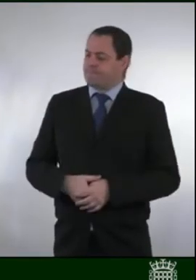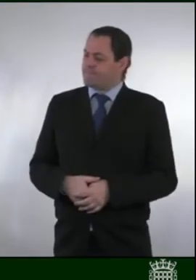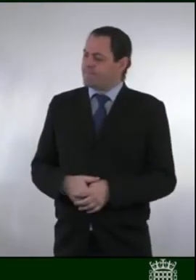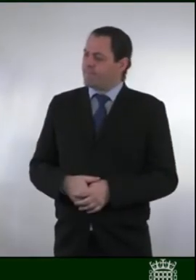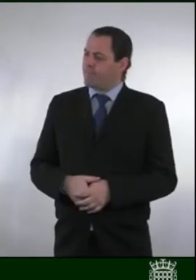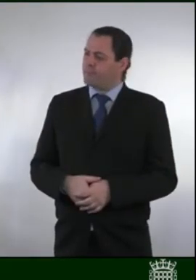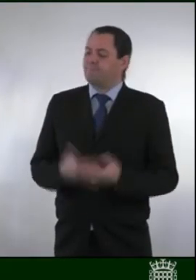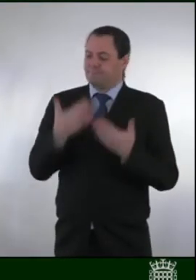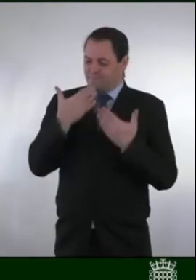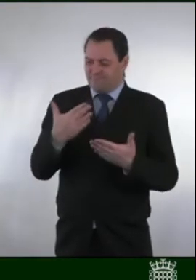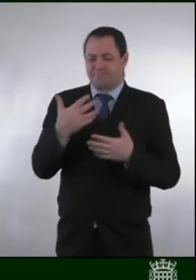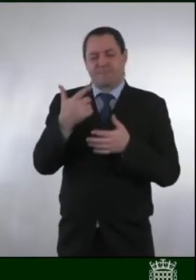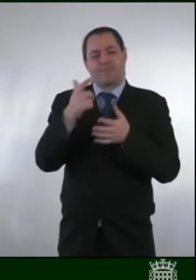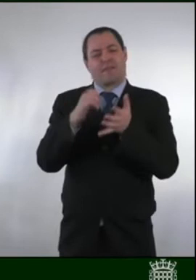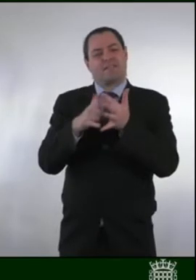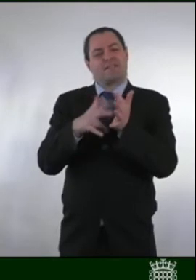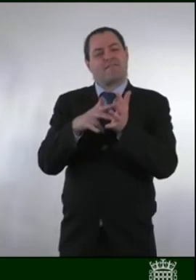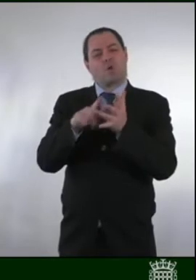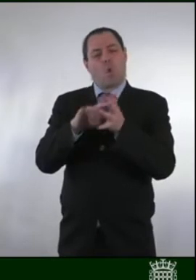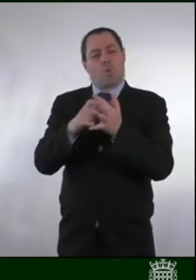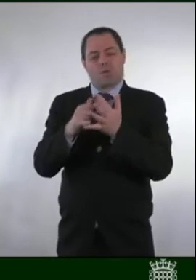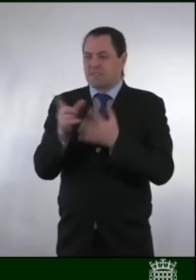Seven Oaks, we're going to with Laura Trott. Laura Trott.